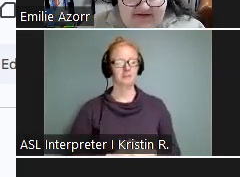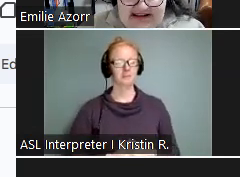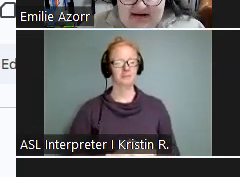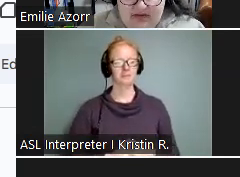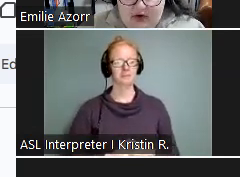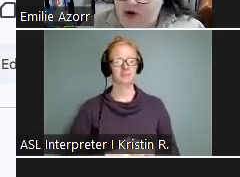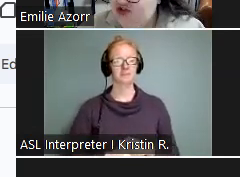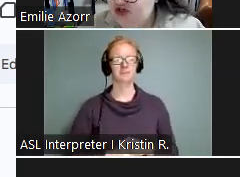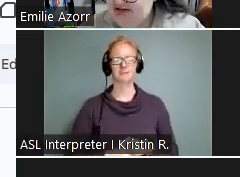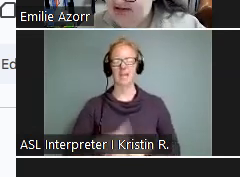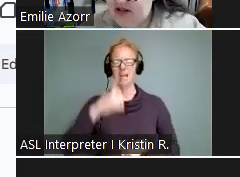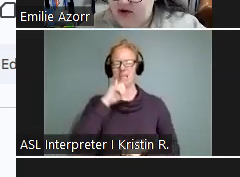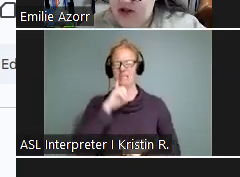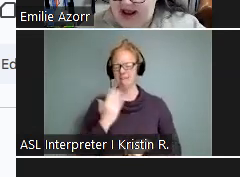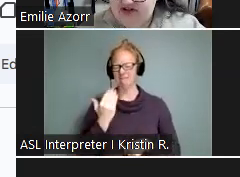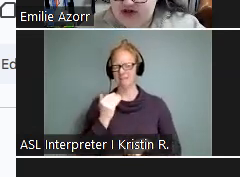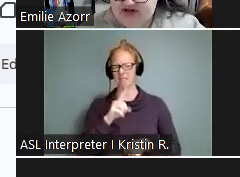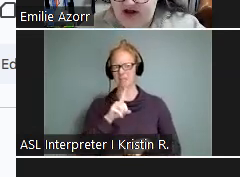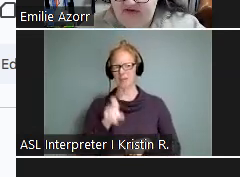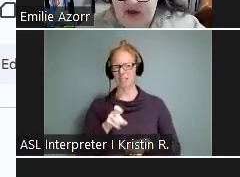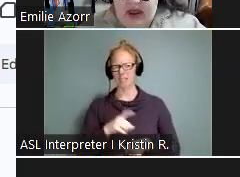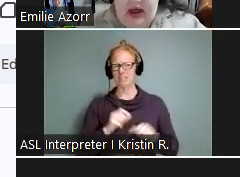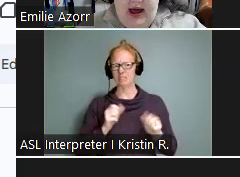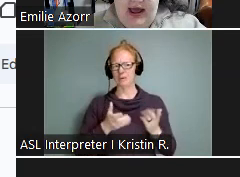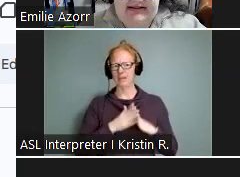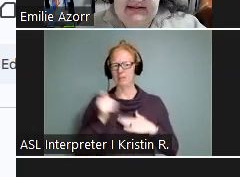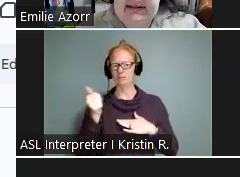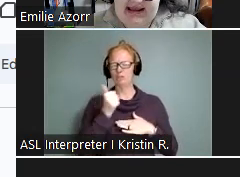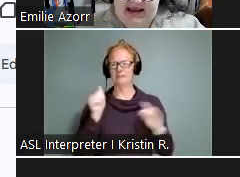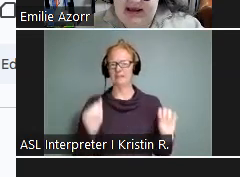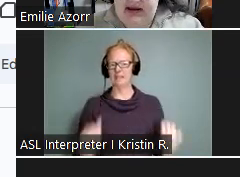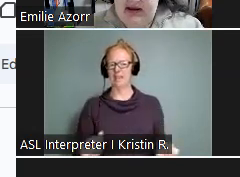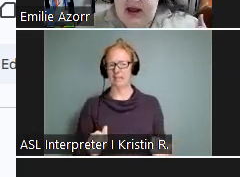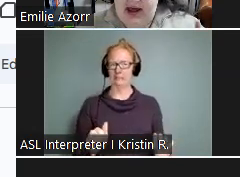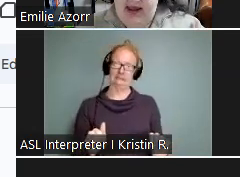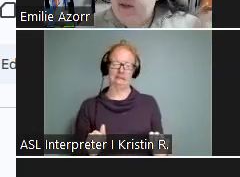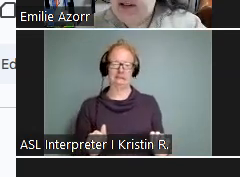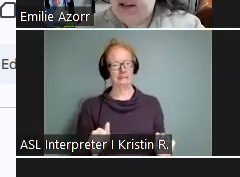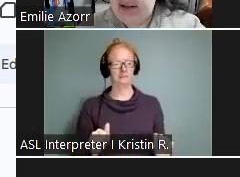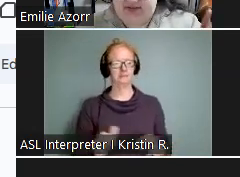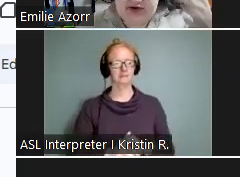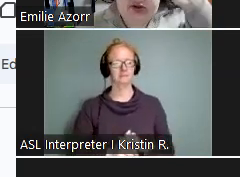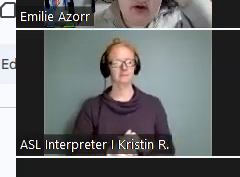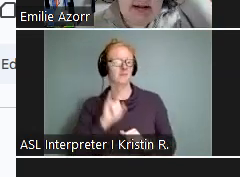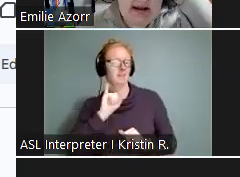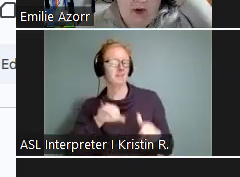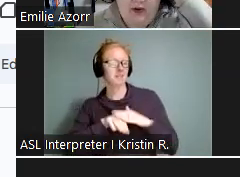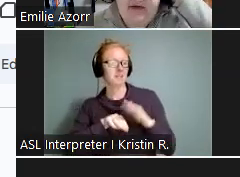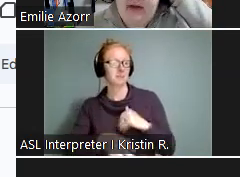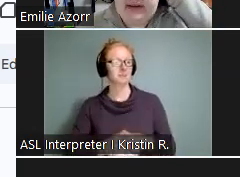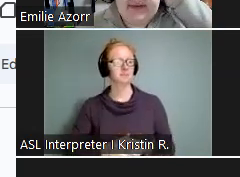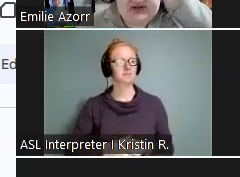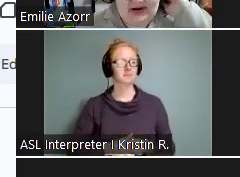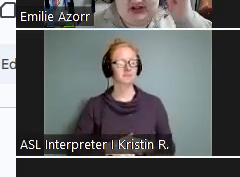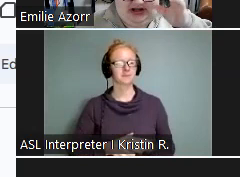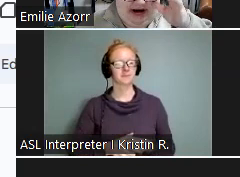like 15 questions that you can ask yourself to see if it's accessible. So for example,